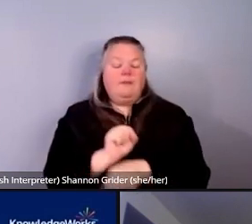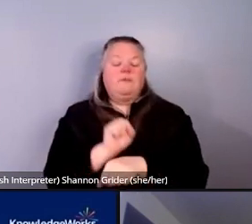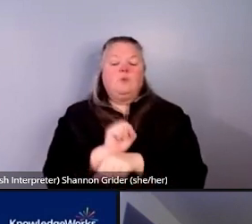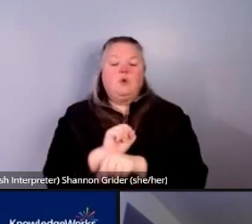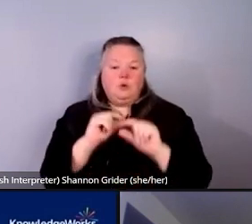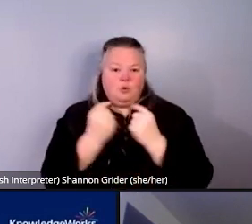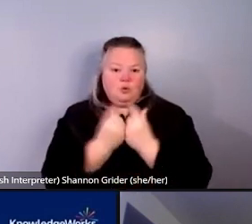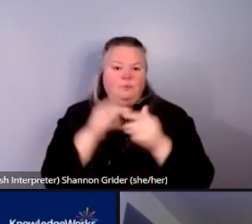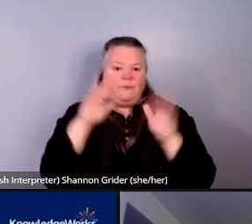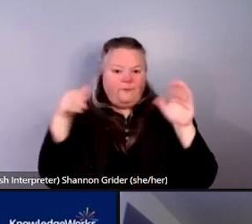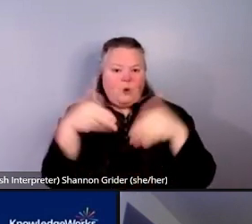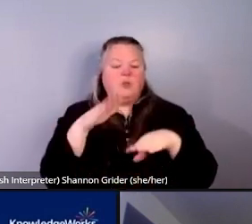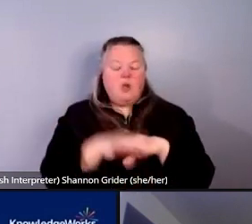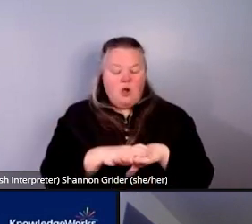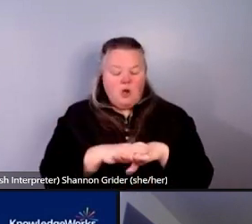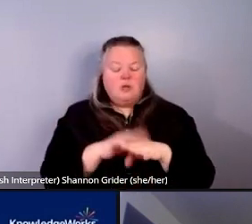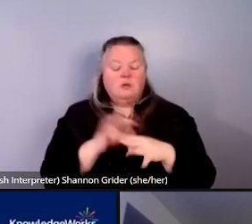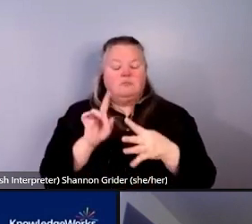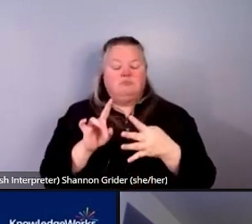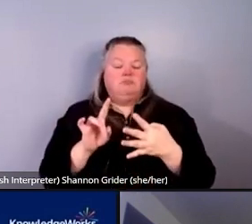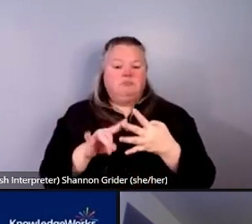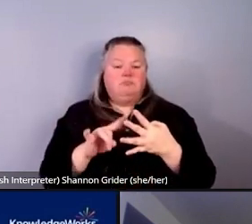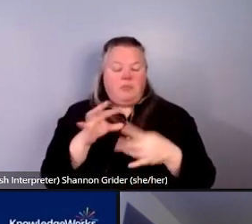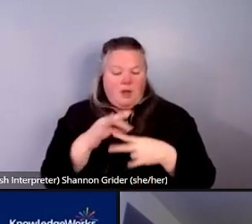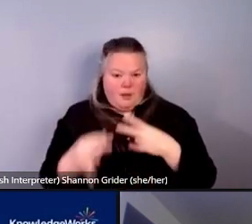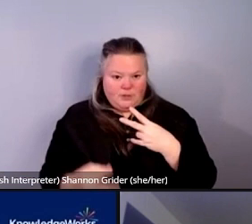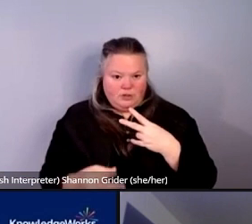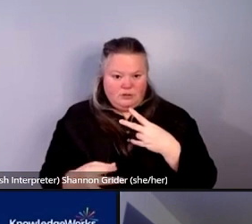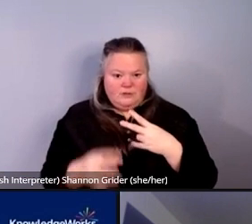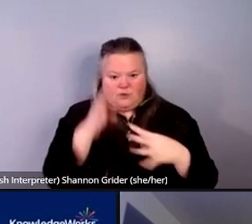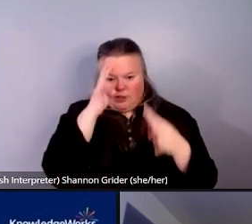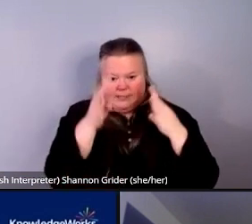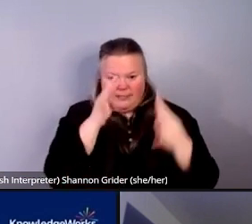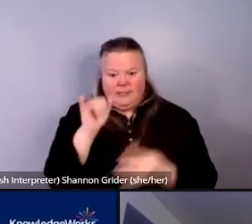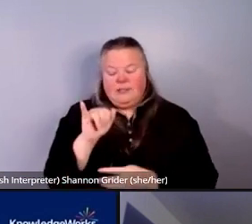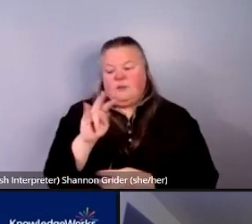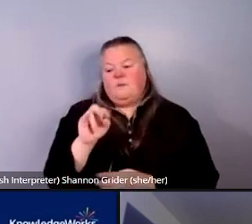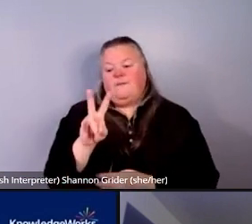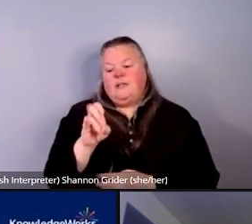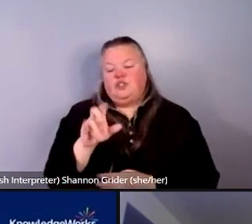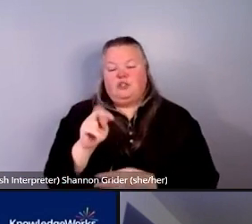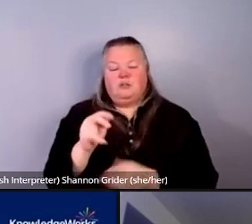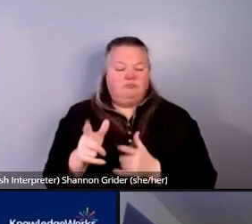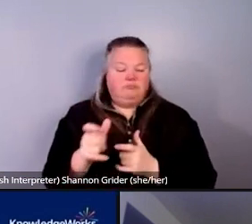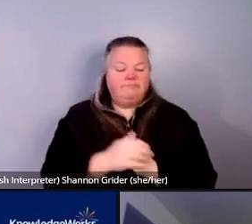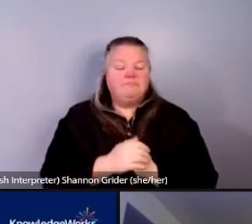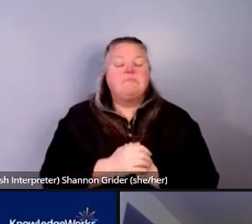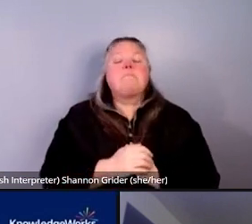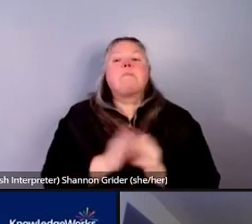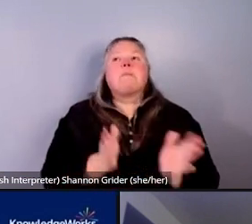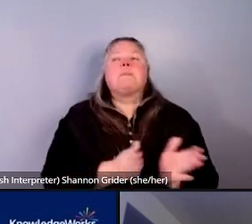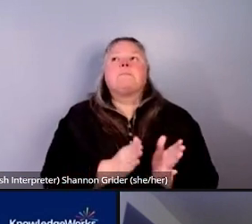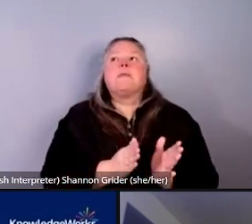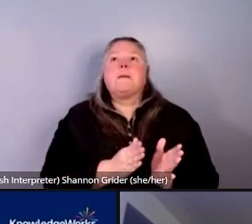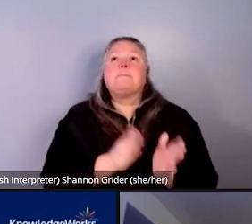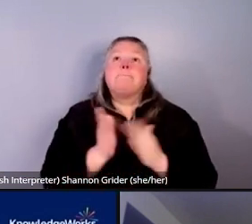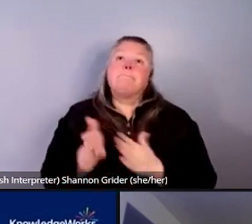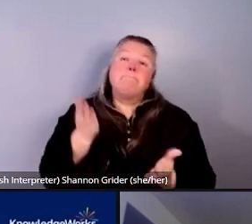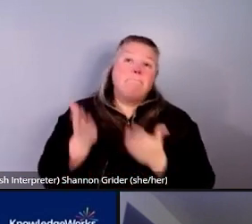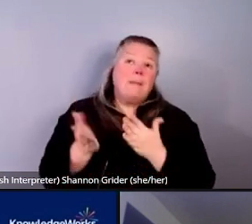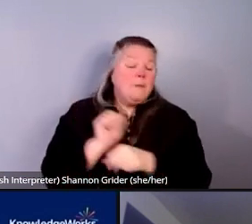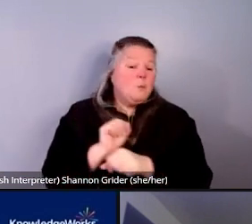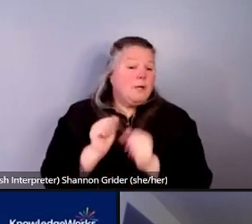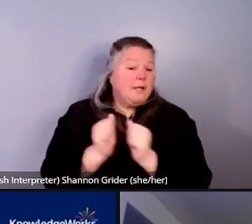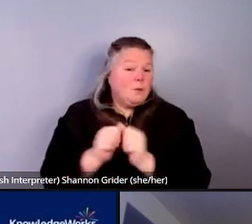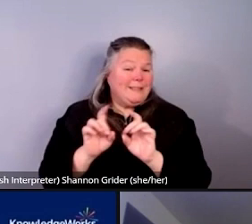on exploring those options. There's talk of having one that's focused on working with